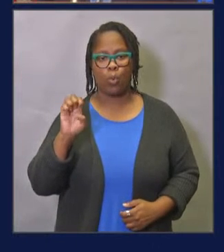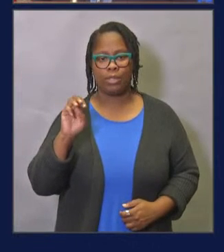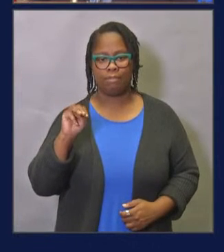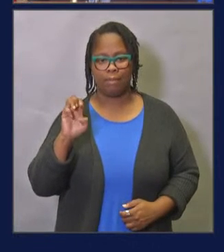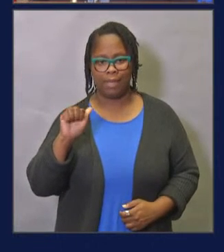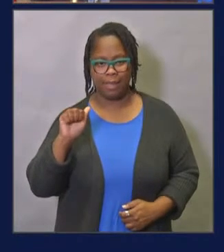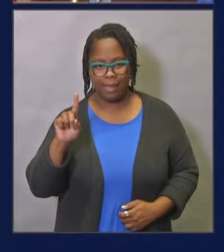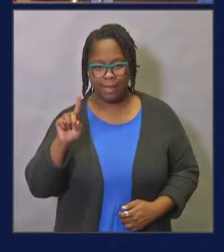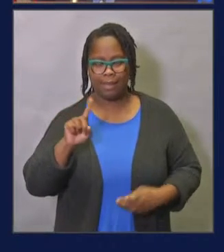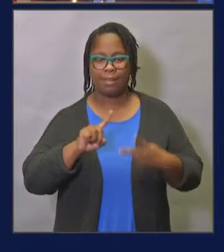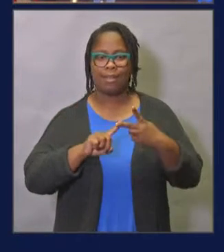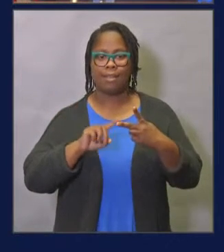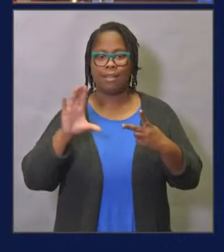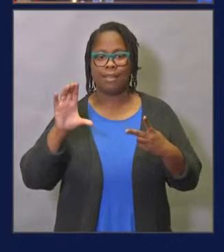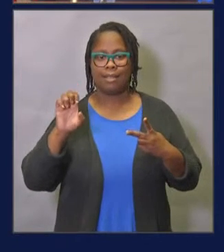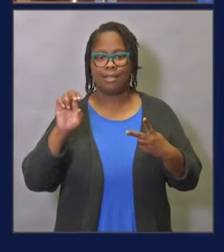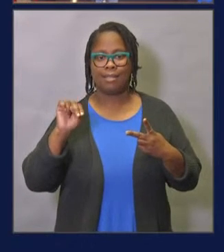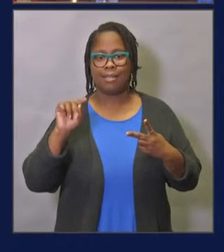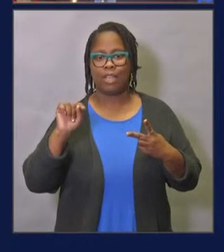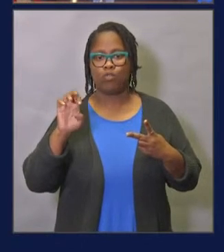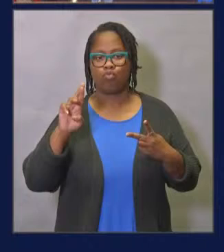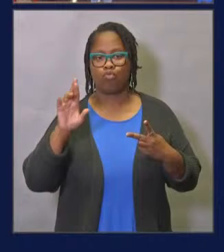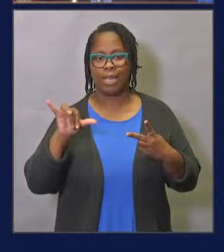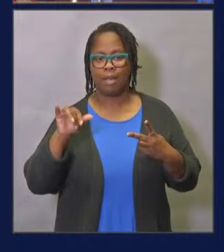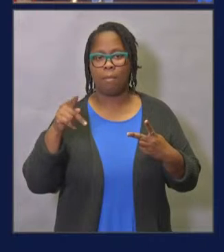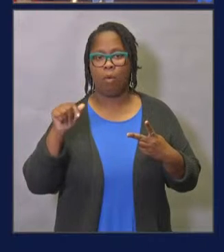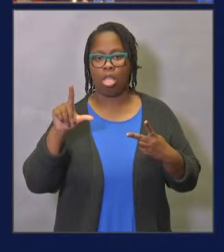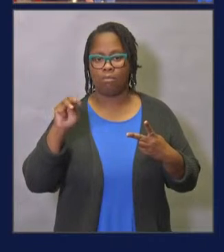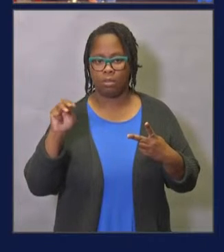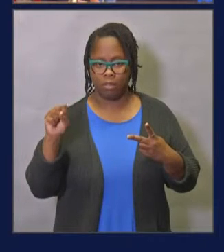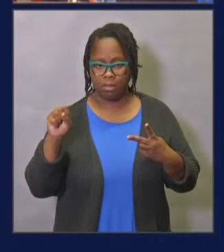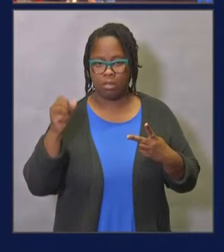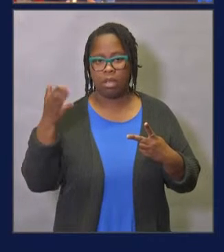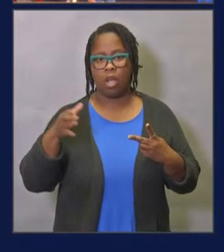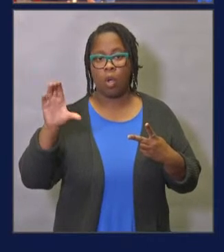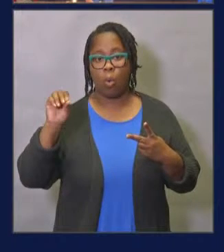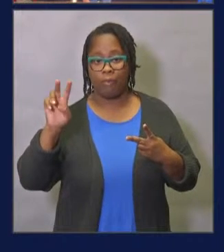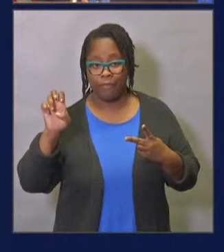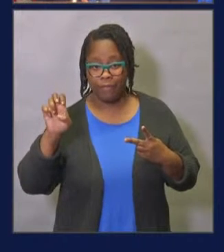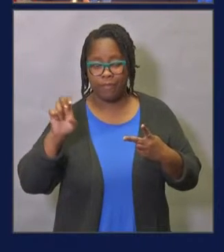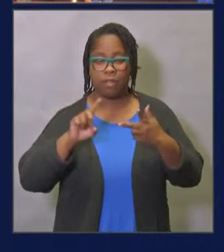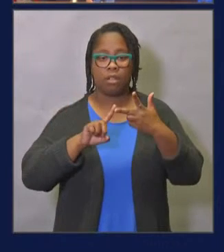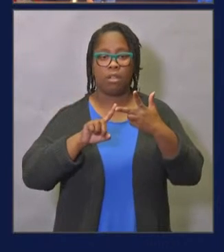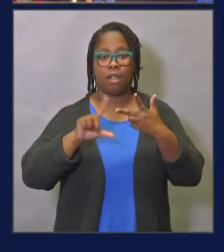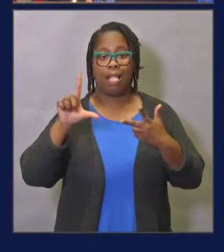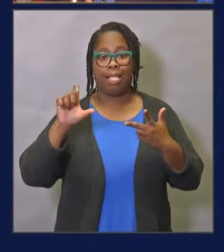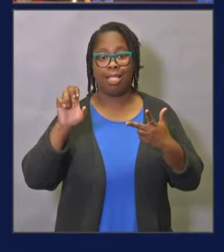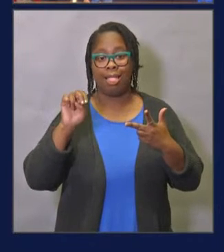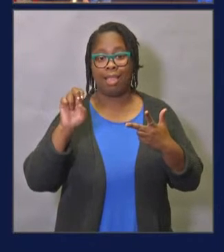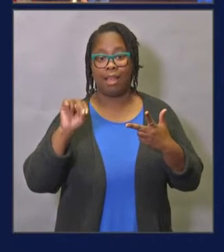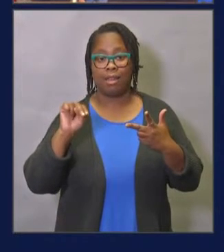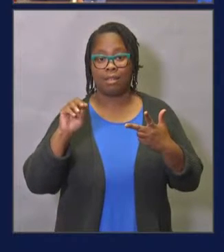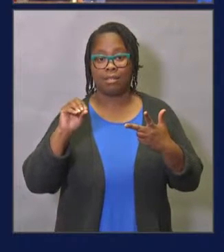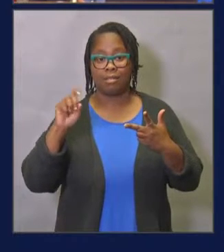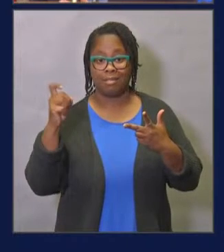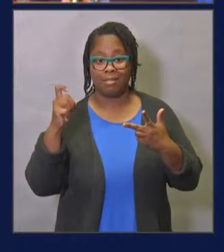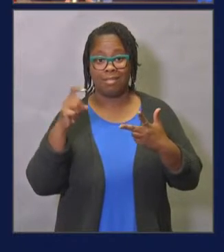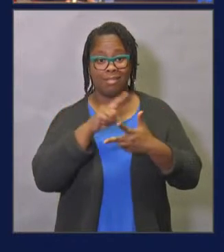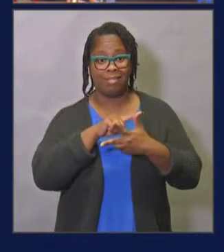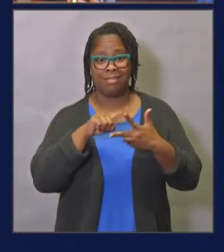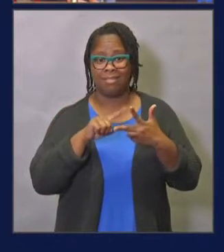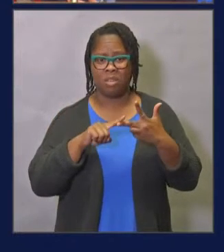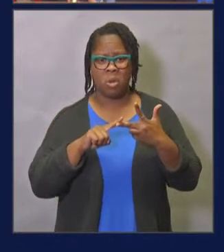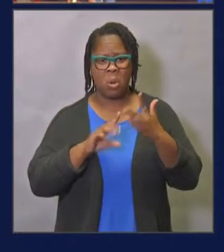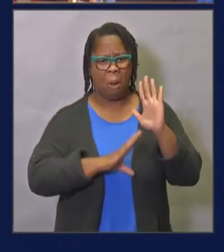the Century Palms, Cove, and the Lenox area, have all experienced case rate increases of over 400%.